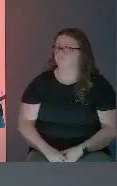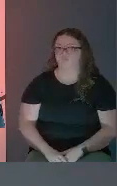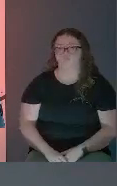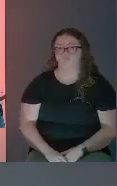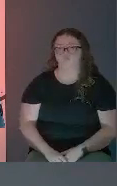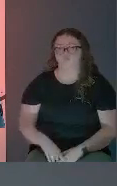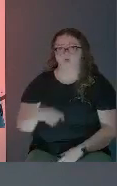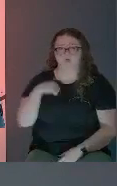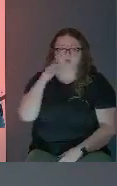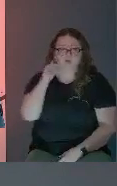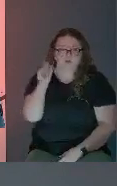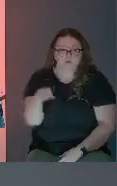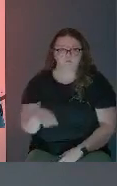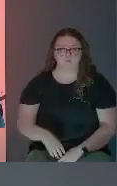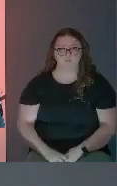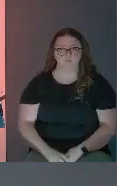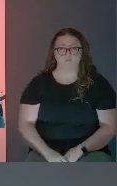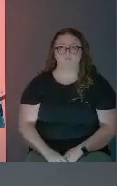Are you with me?